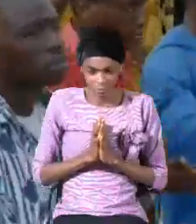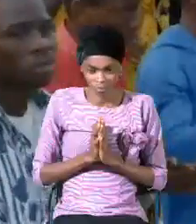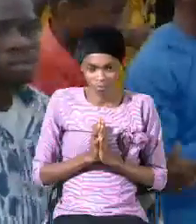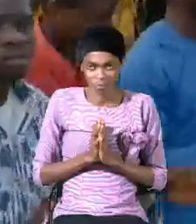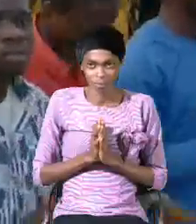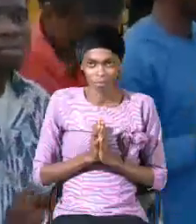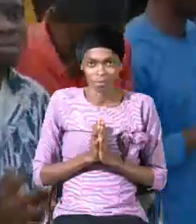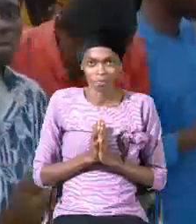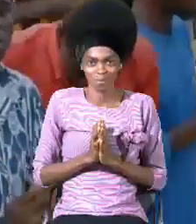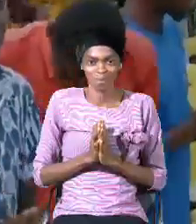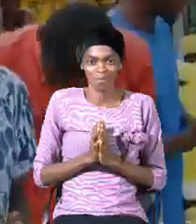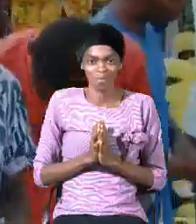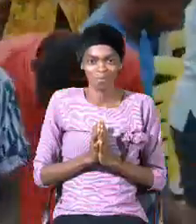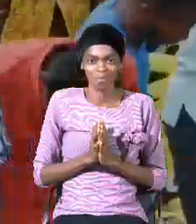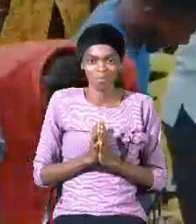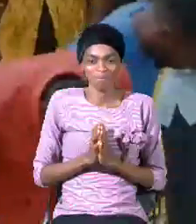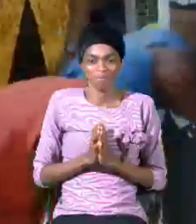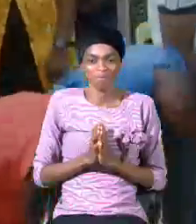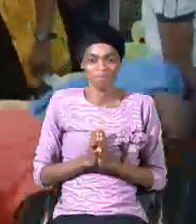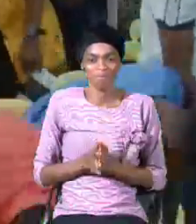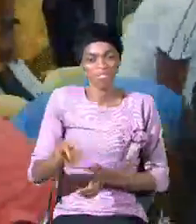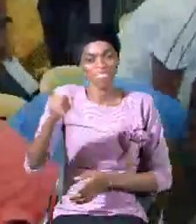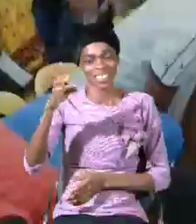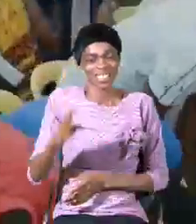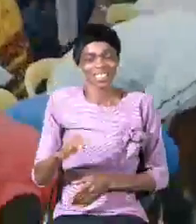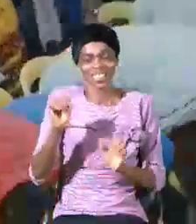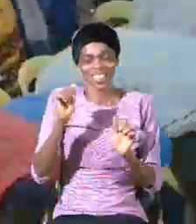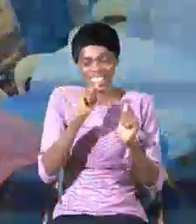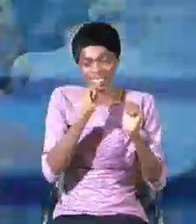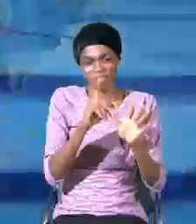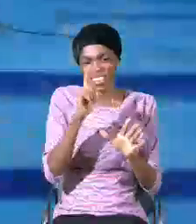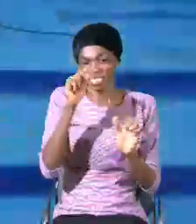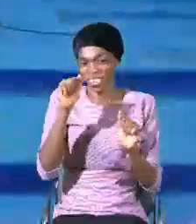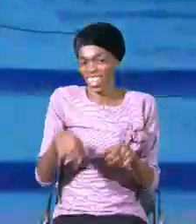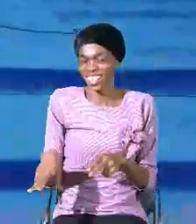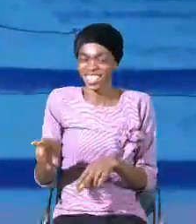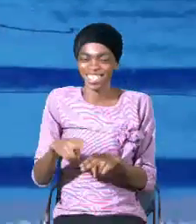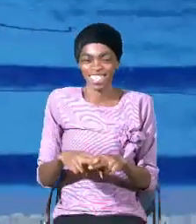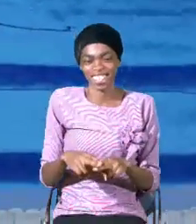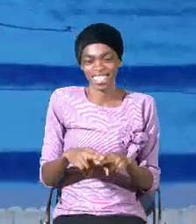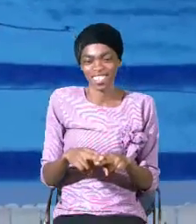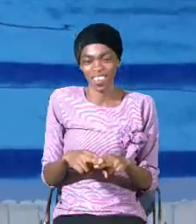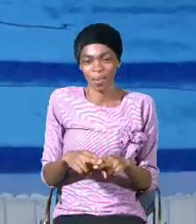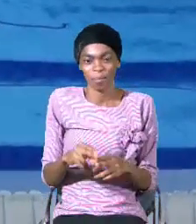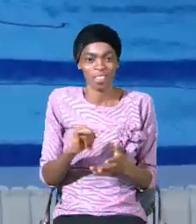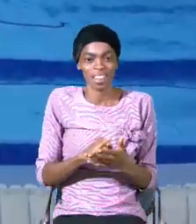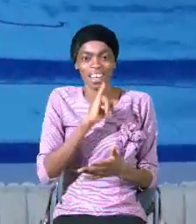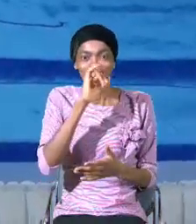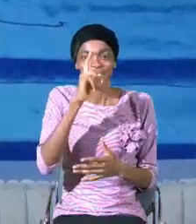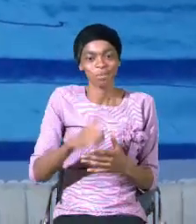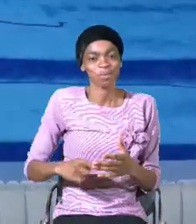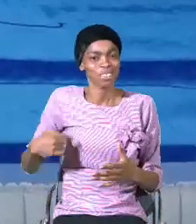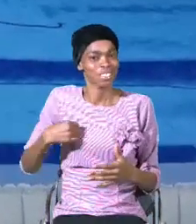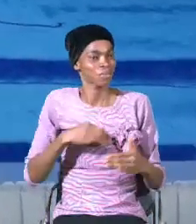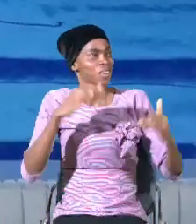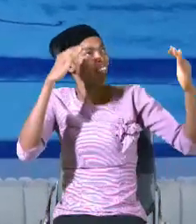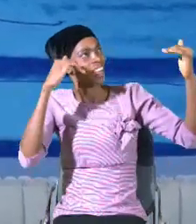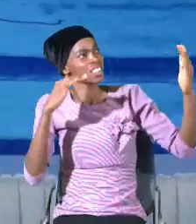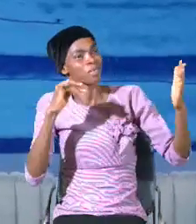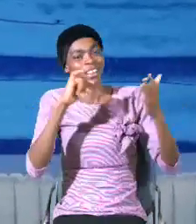God bless you. You can sit down. That's what we expect. That's what we're going to see in